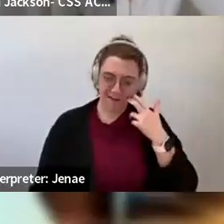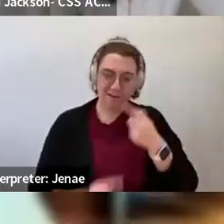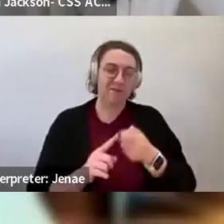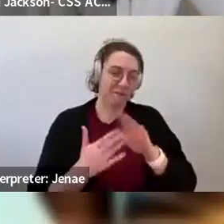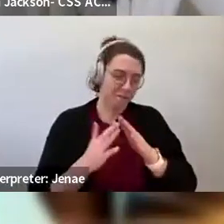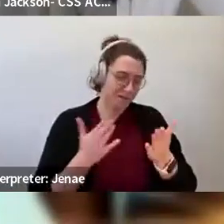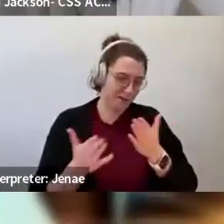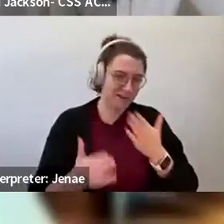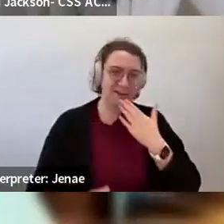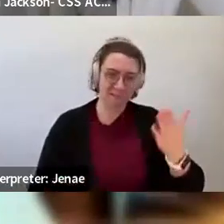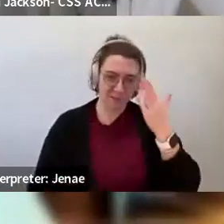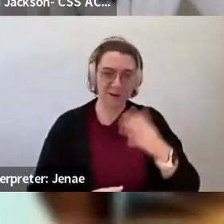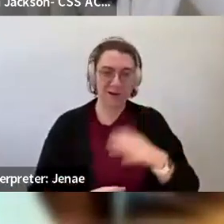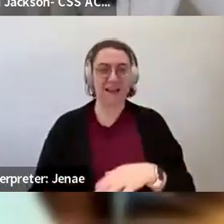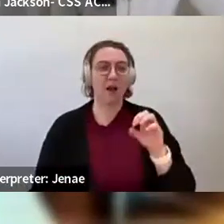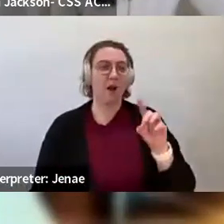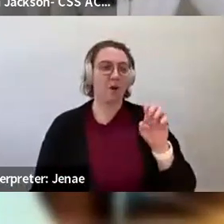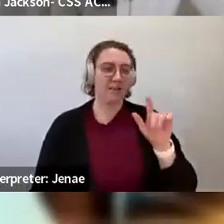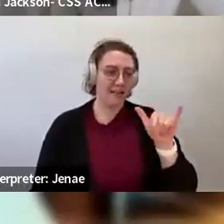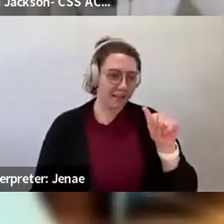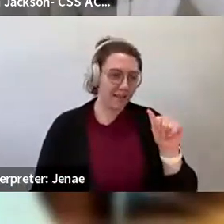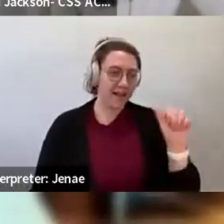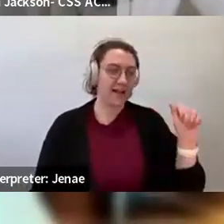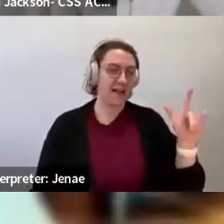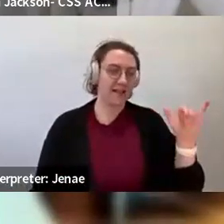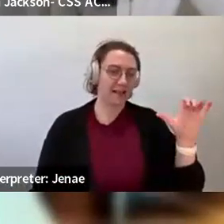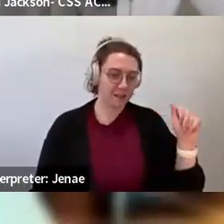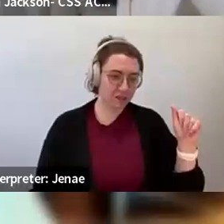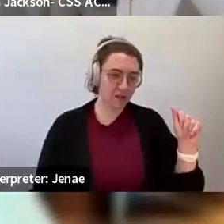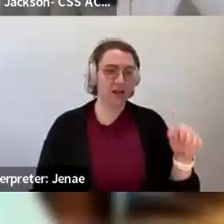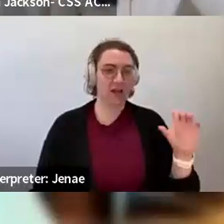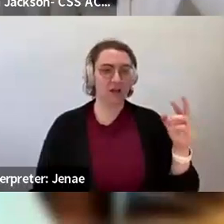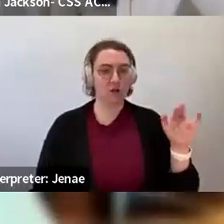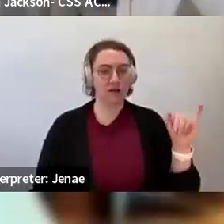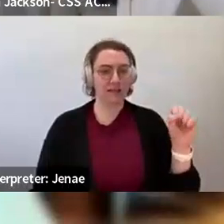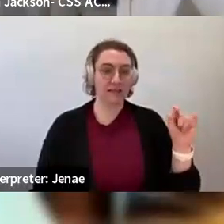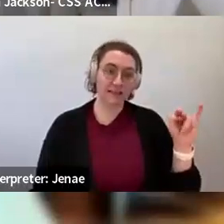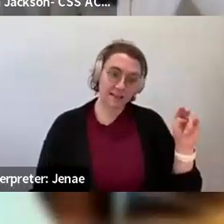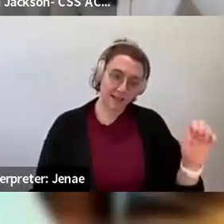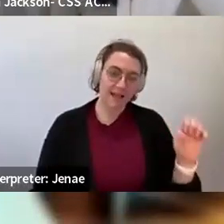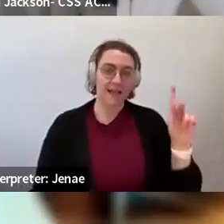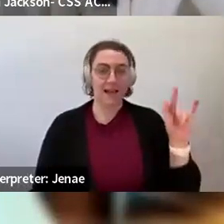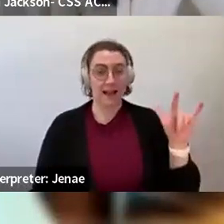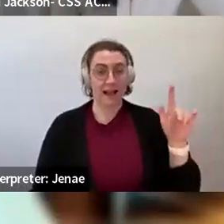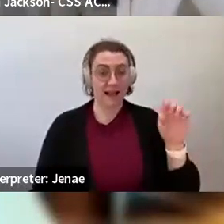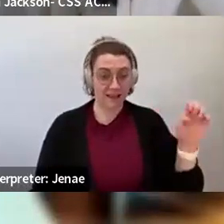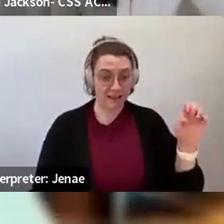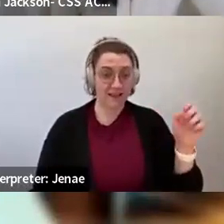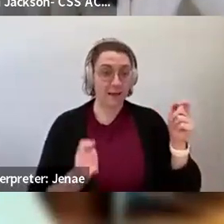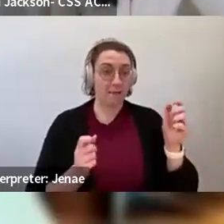morning. And Odelia and Alicia and Christine and Kylie. Our manager Michelle is on, and